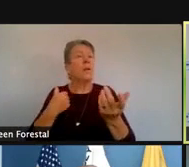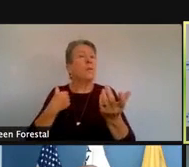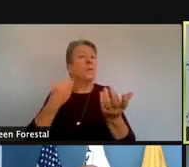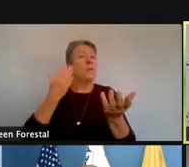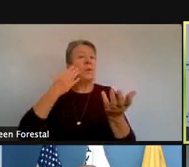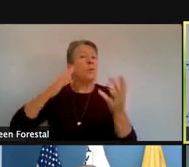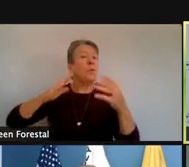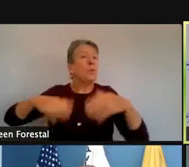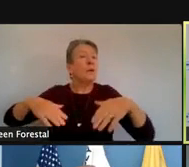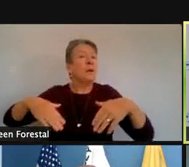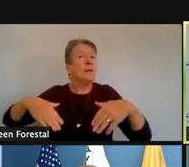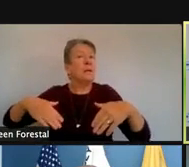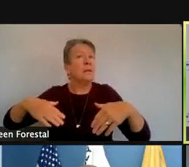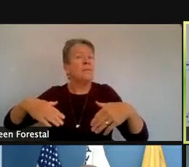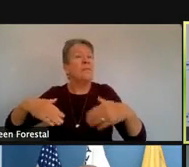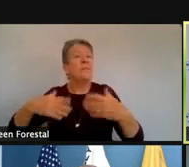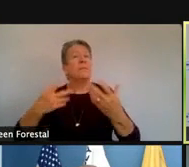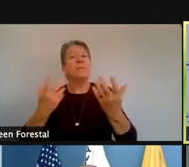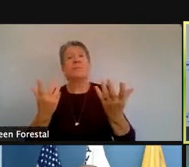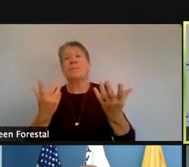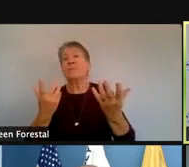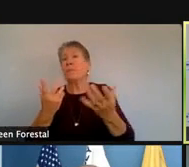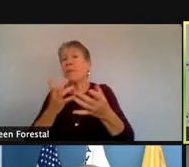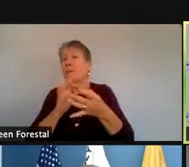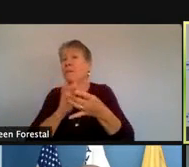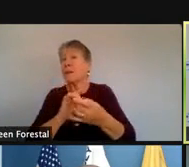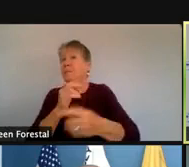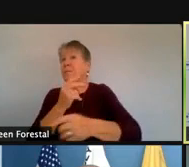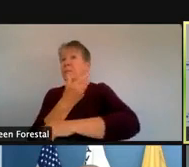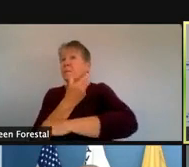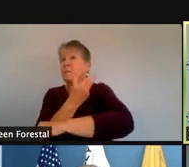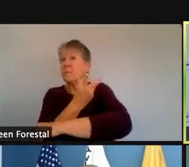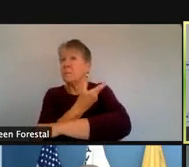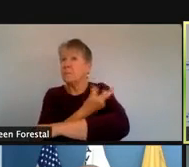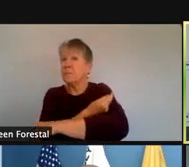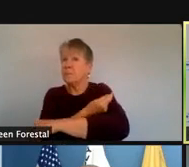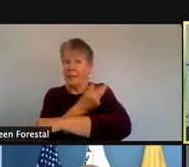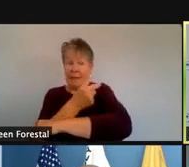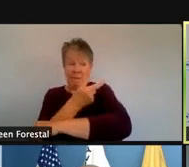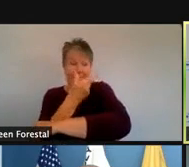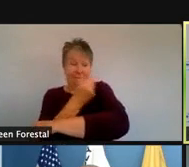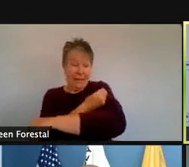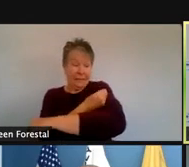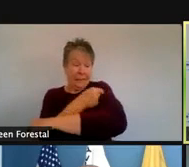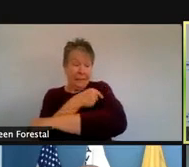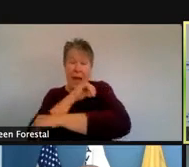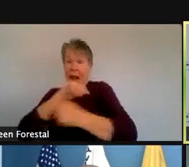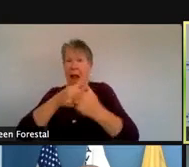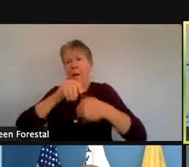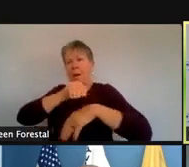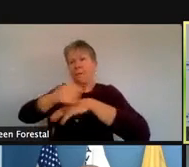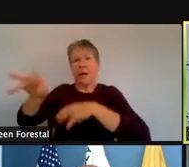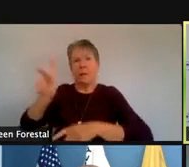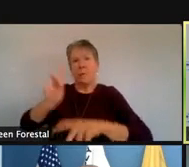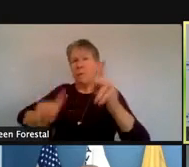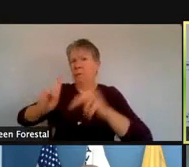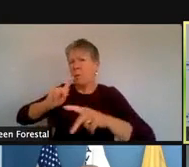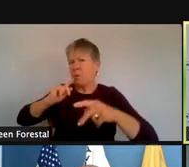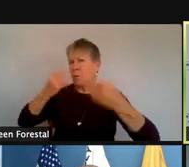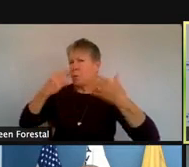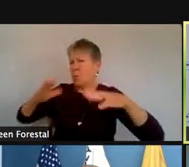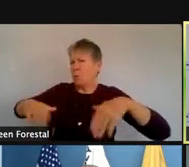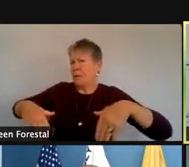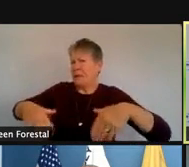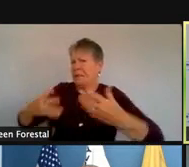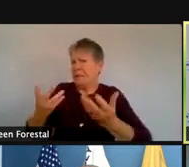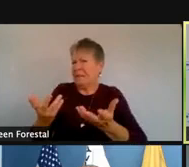event profile for any potential vaccine, as the trials are still going on. Our inspirational goal for a